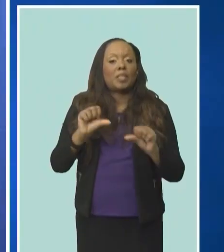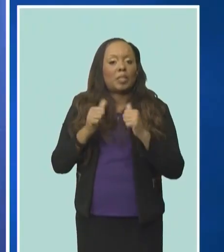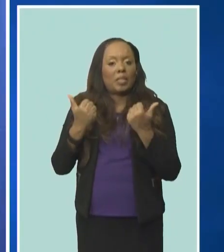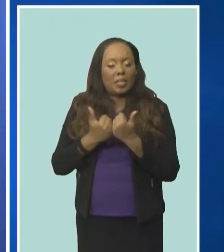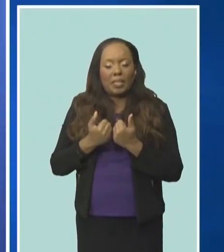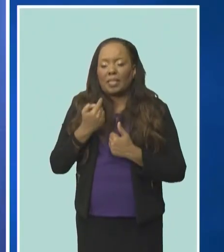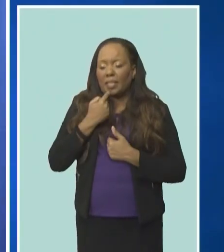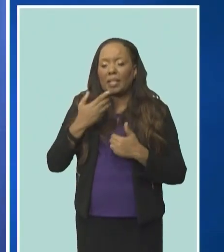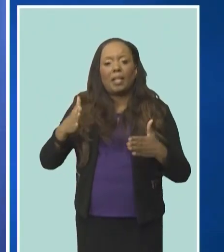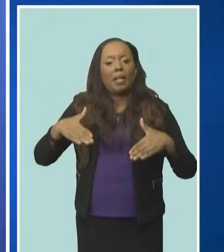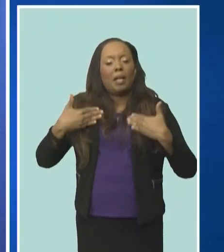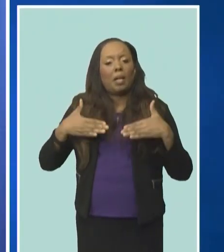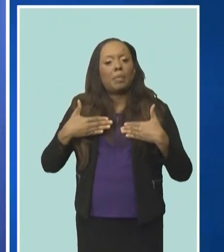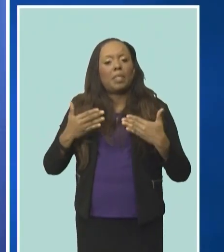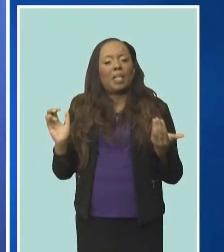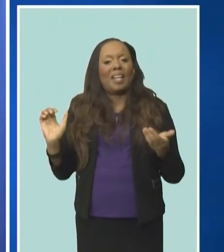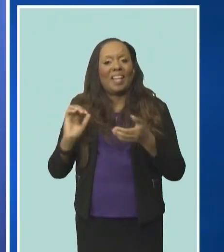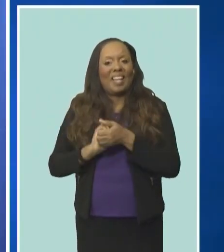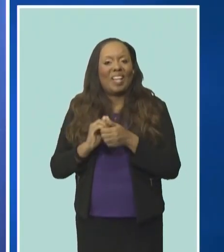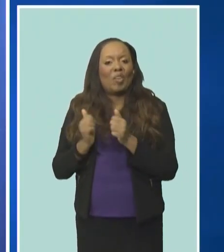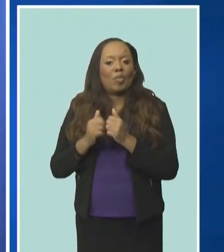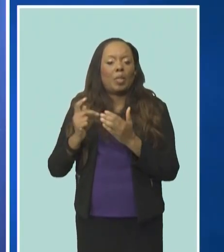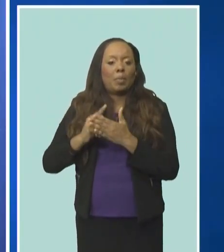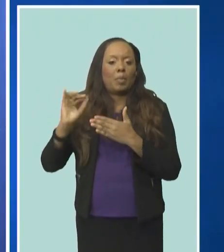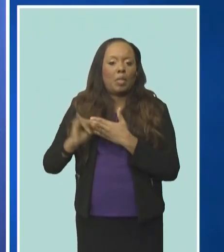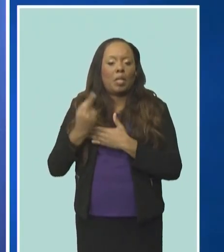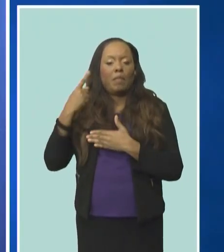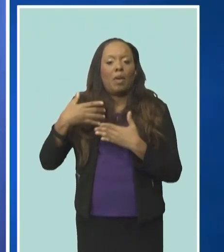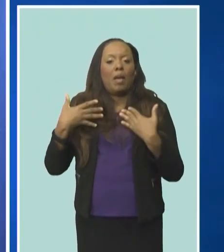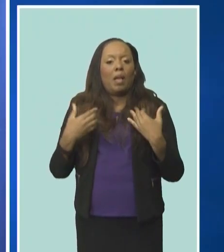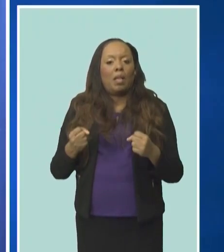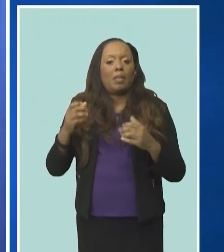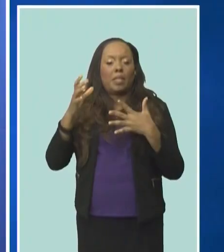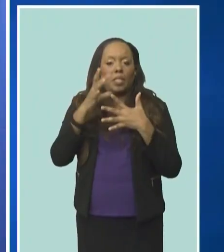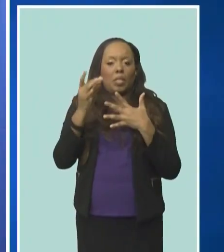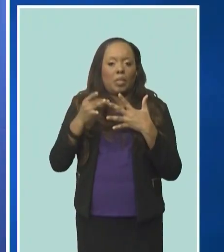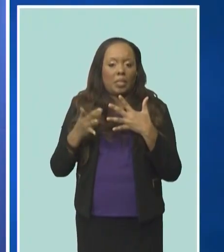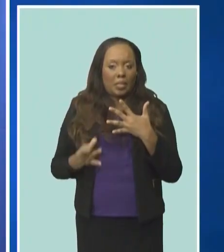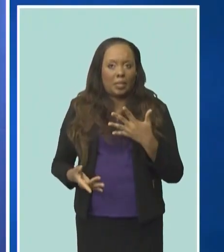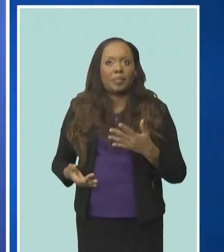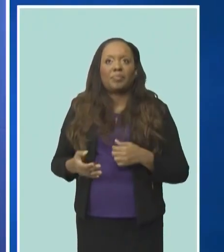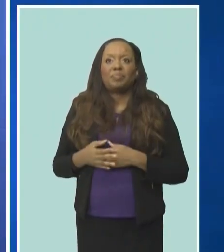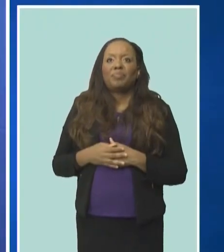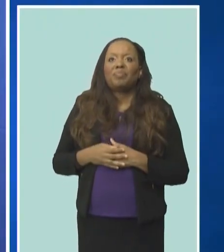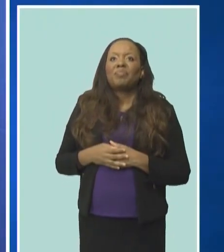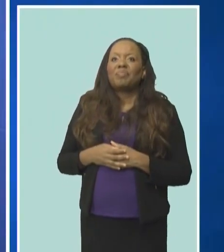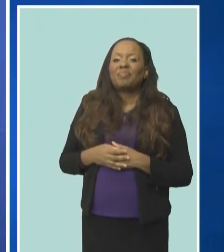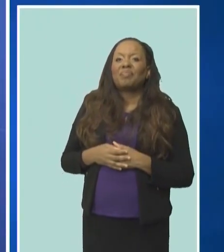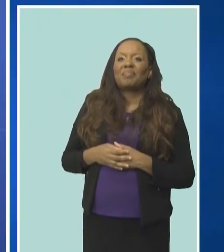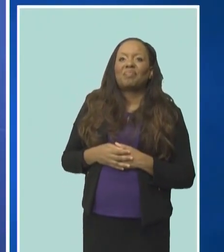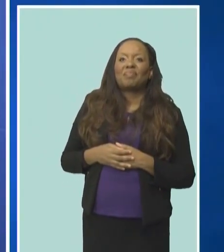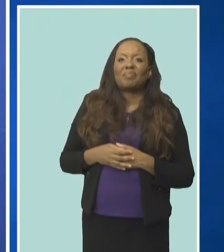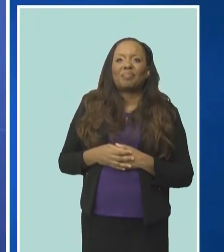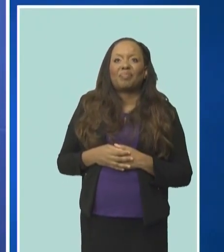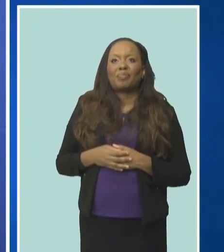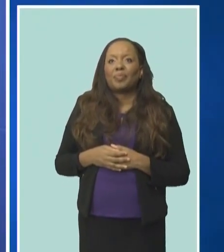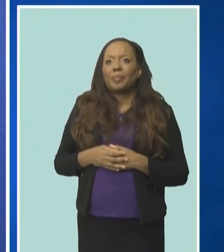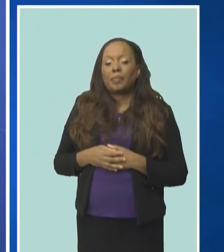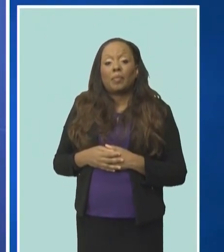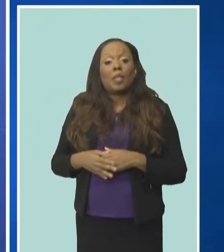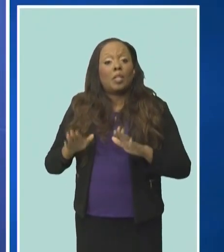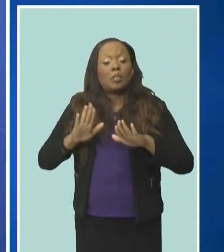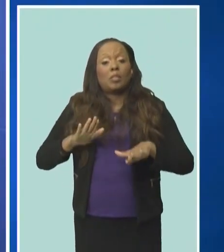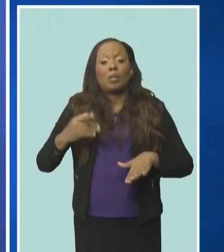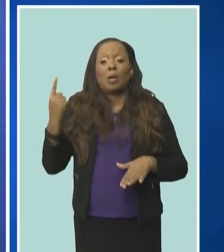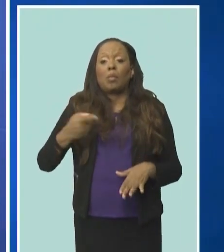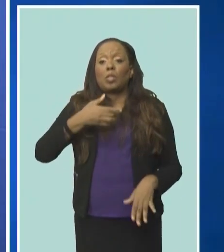be associated with any project that promotes healthy choices. When children are regularly consuming sodas, juices,